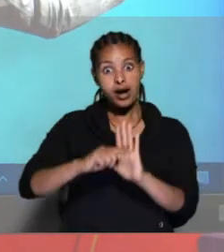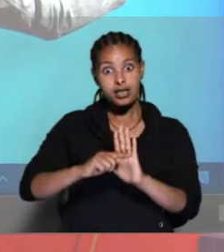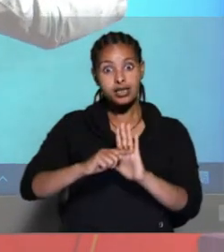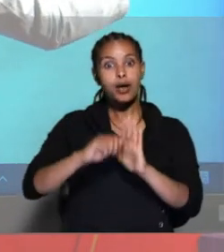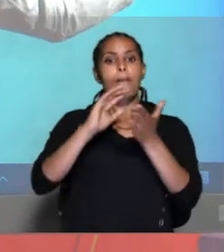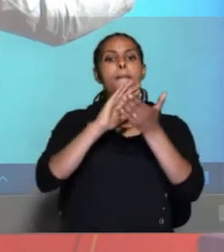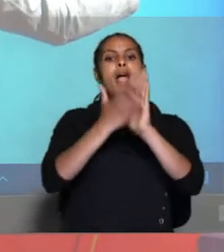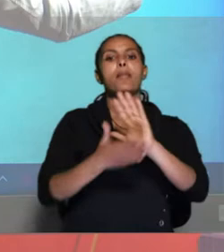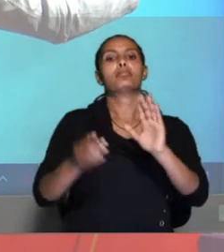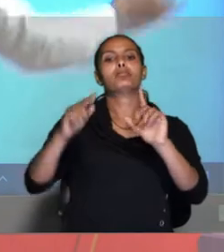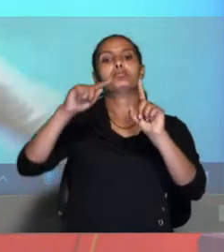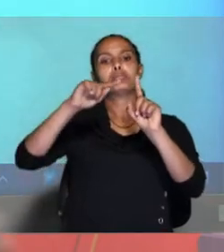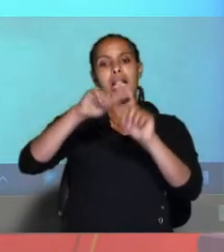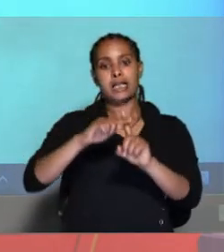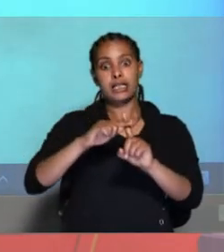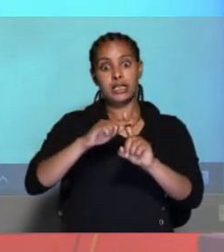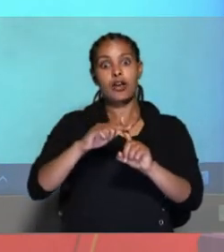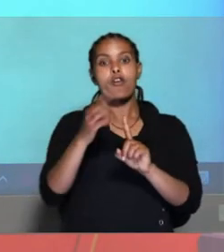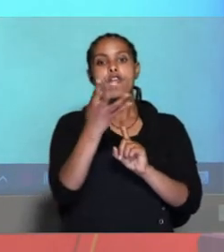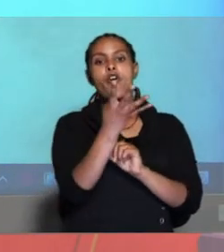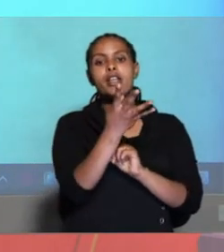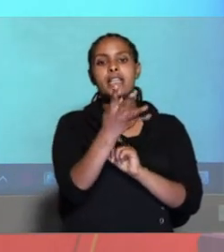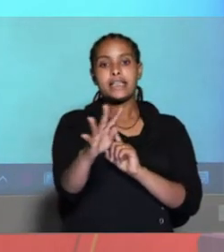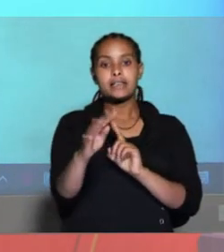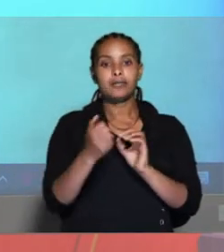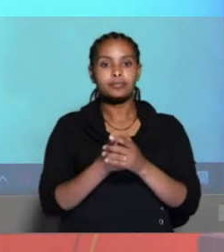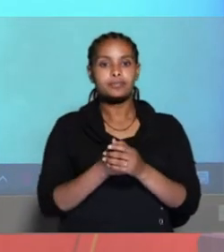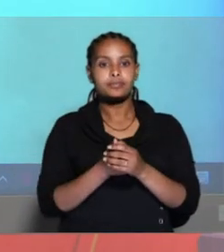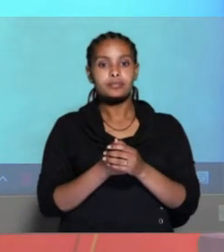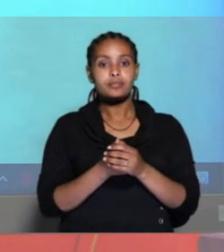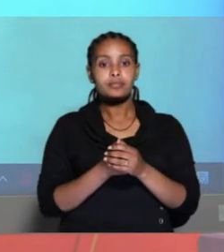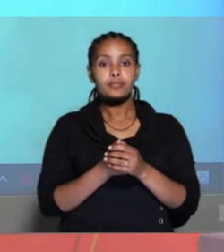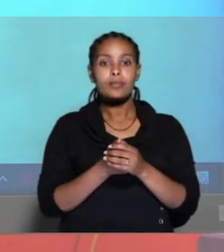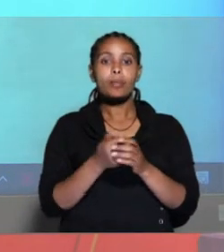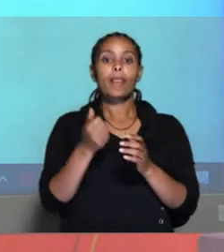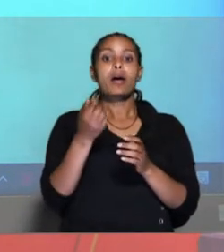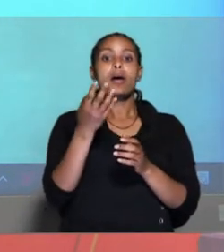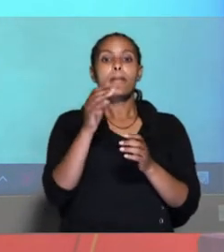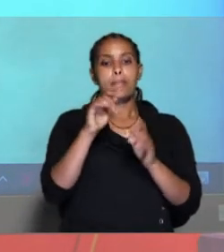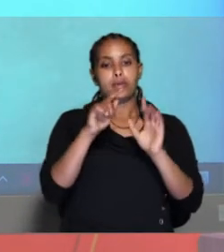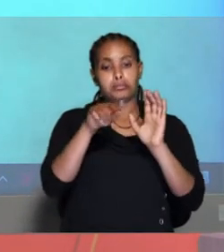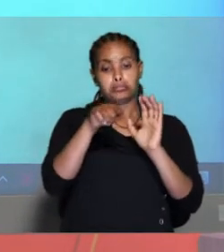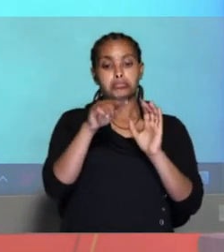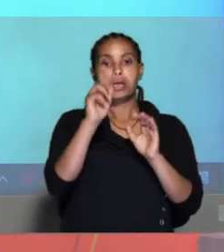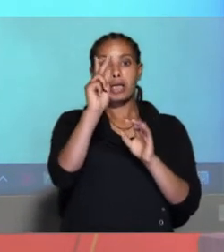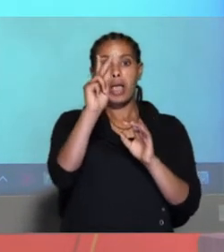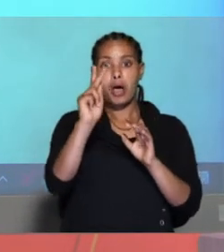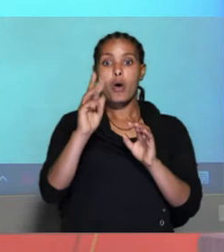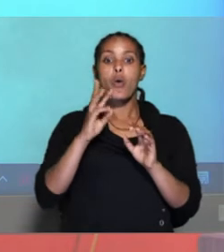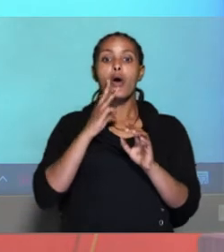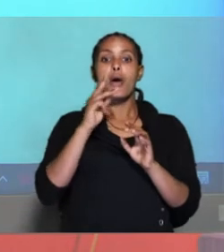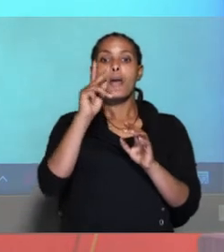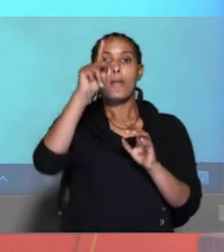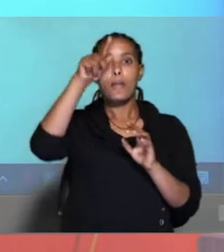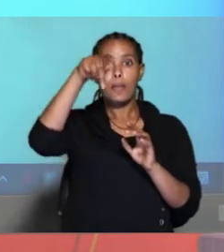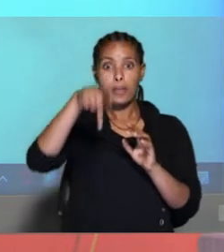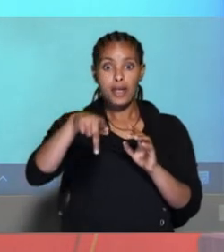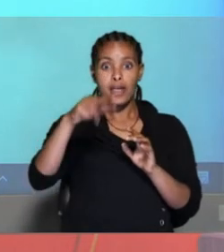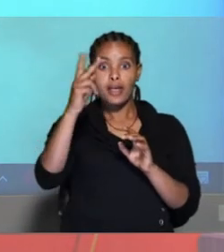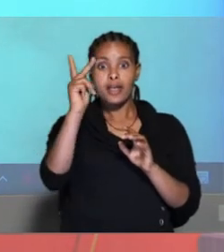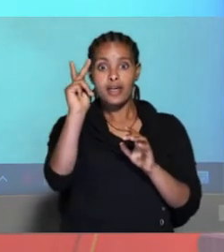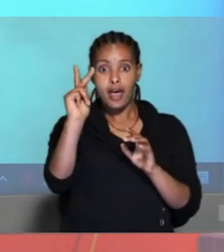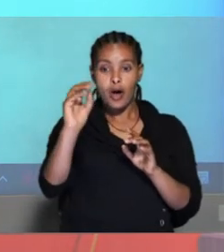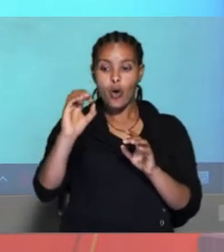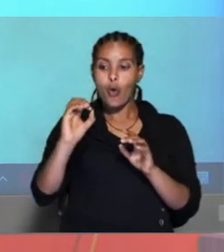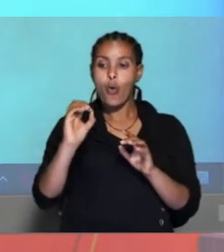become plus 14. Minus log K water is